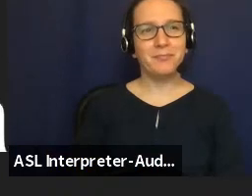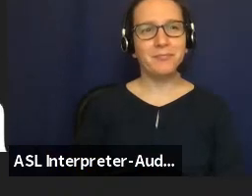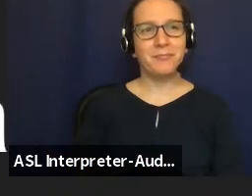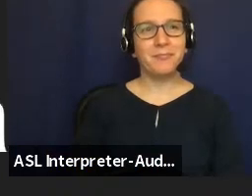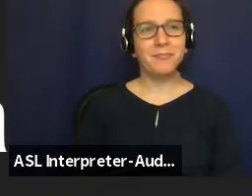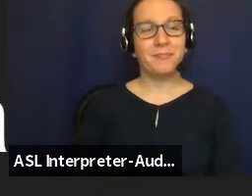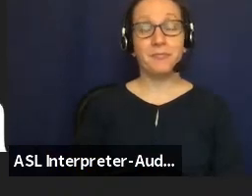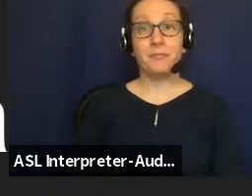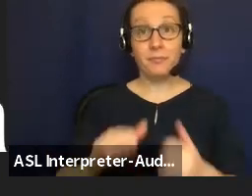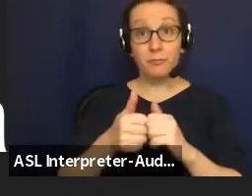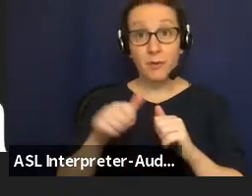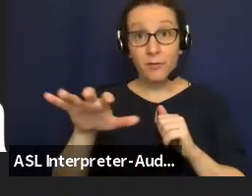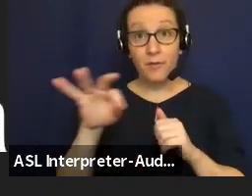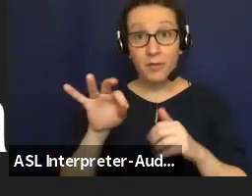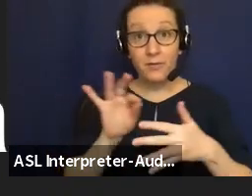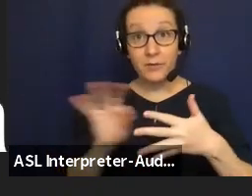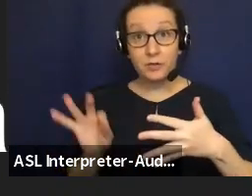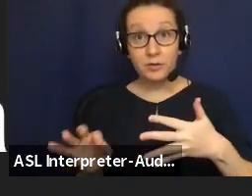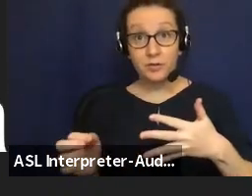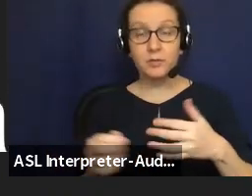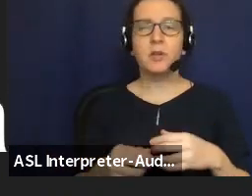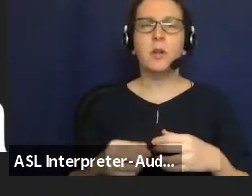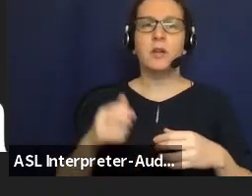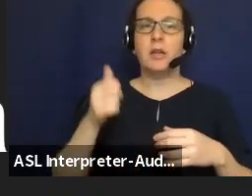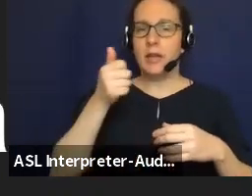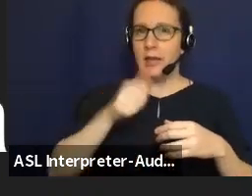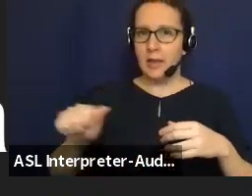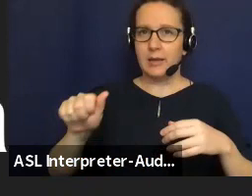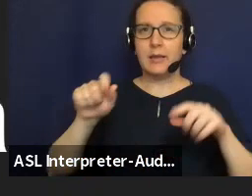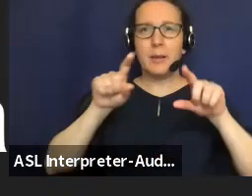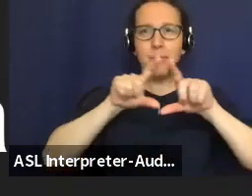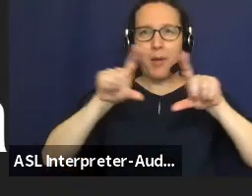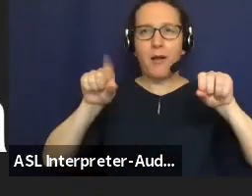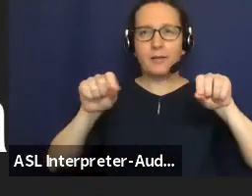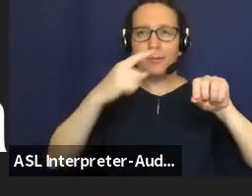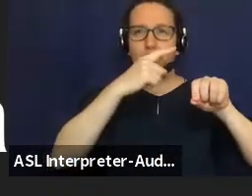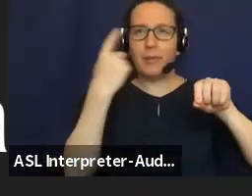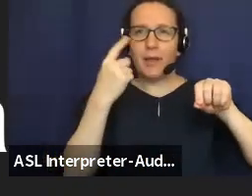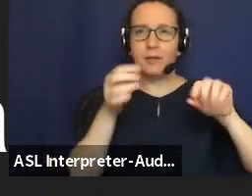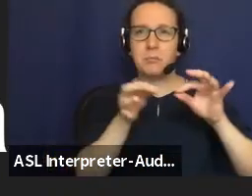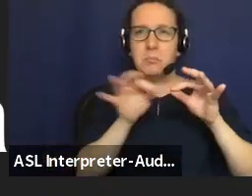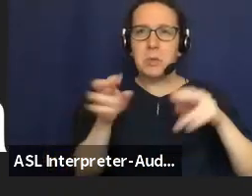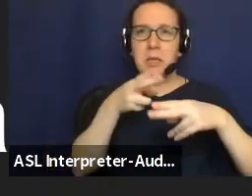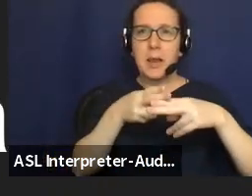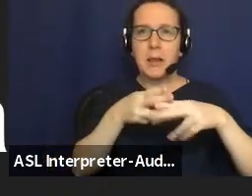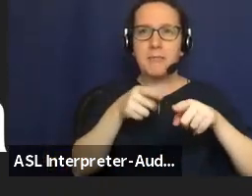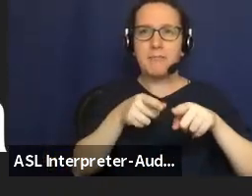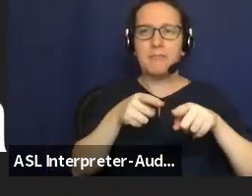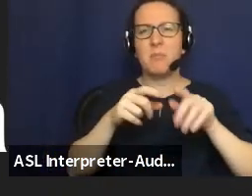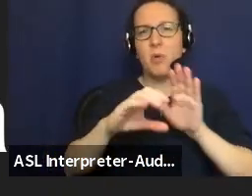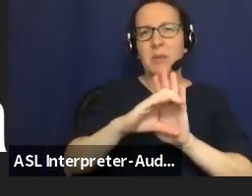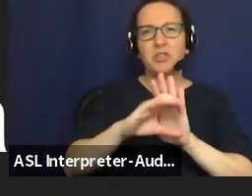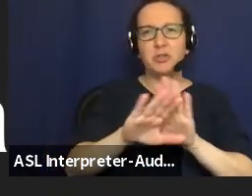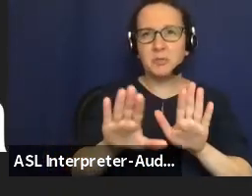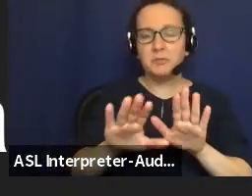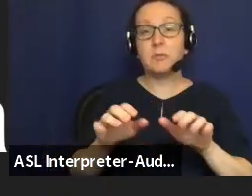So how you get there is going to any of the boxes, a person's individual screen, and in their top right corner of